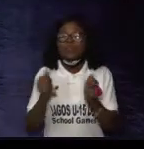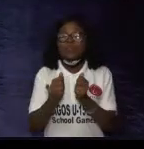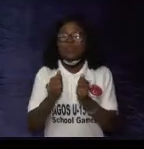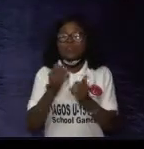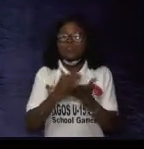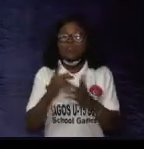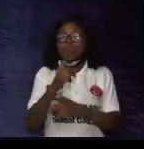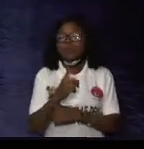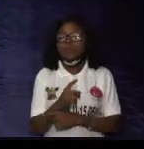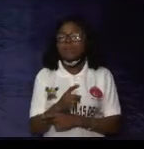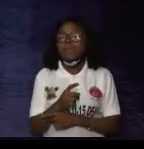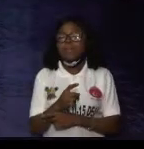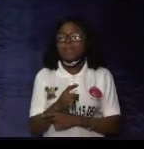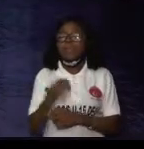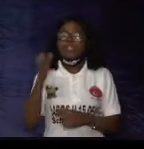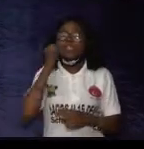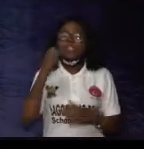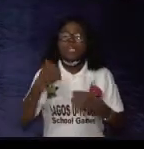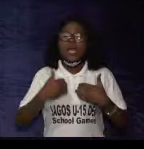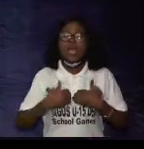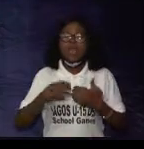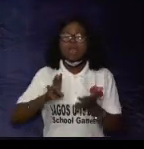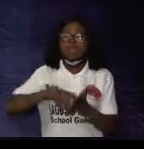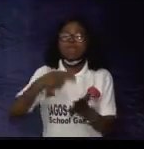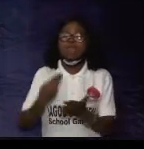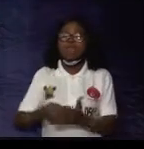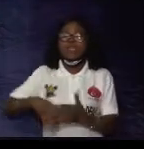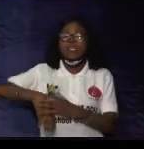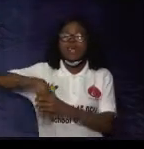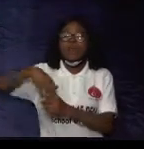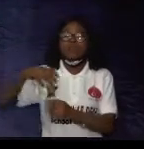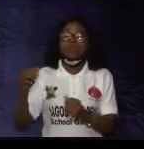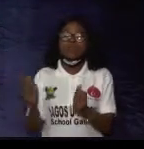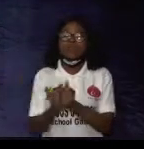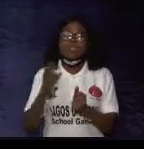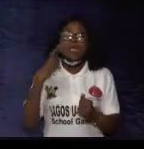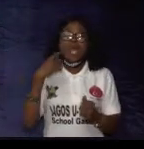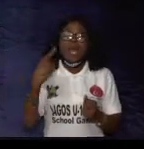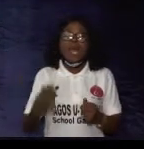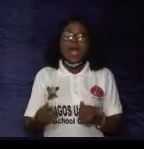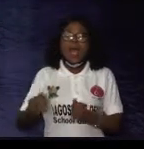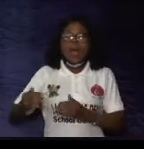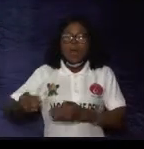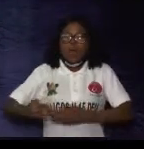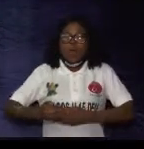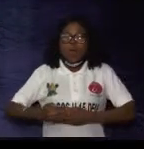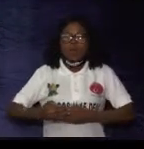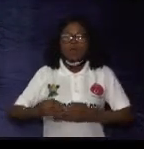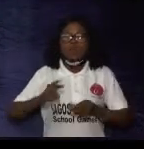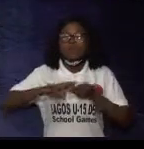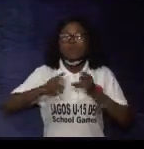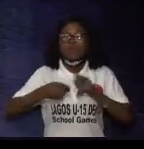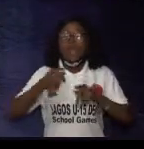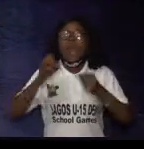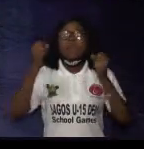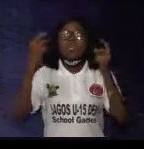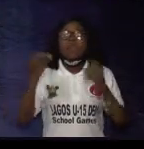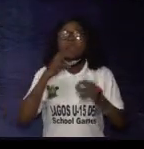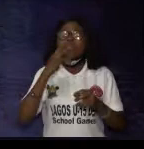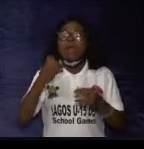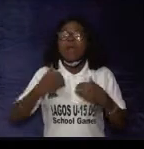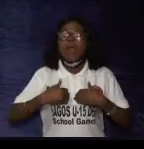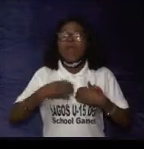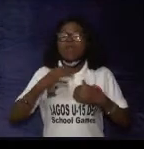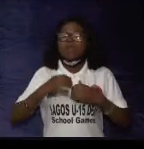terms with one another. She has fallen out with a close friend. How many of you are falling out with your